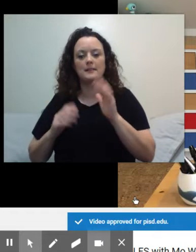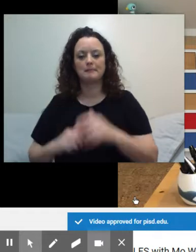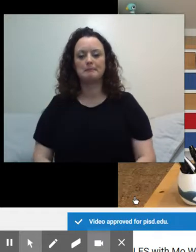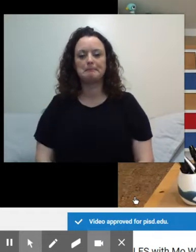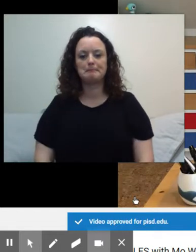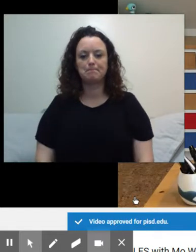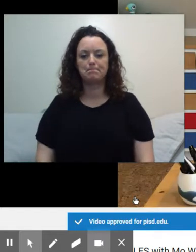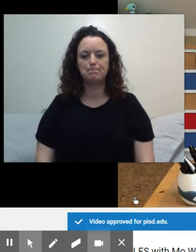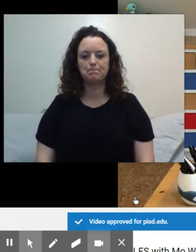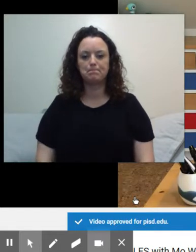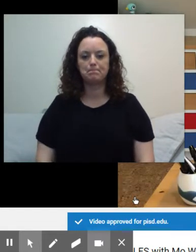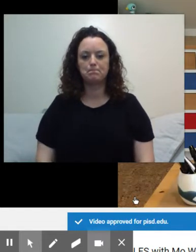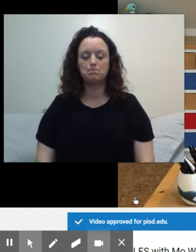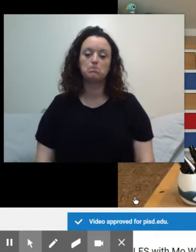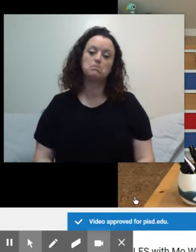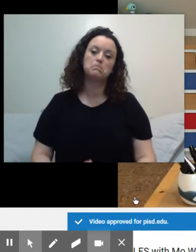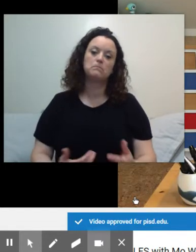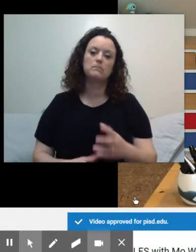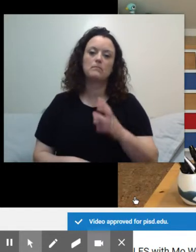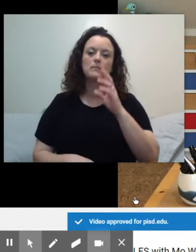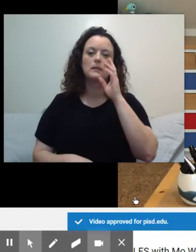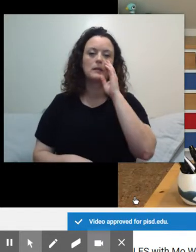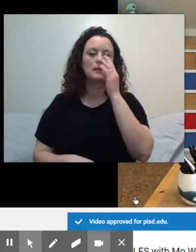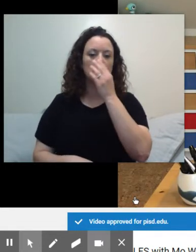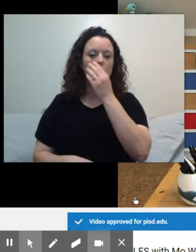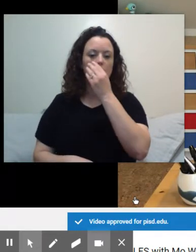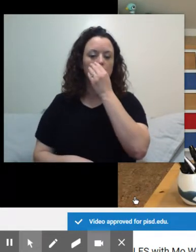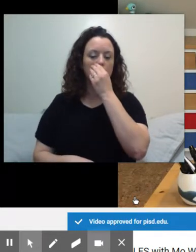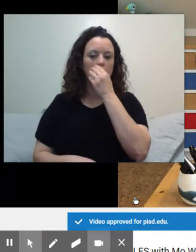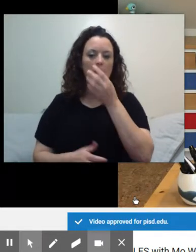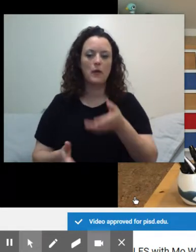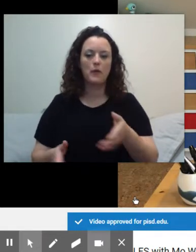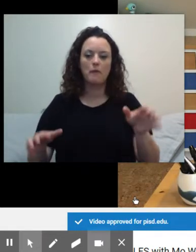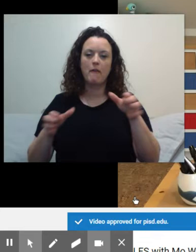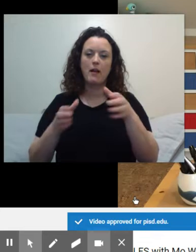It's kind of like a flower vase, right?